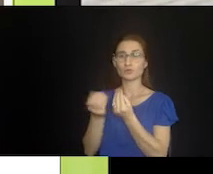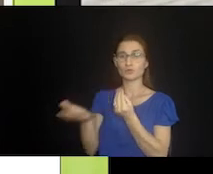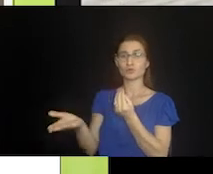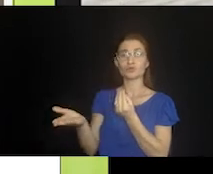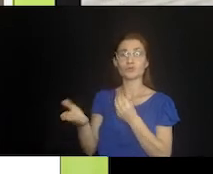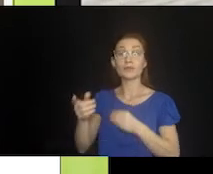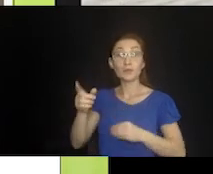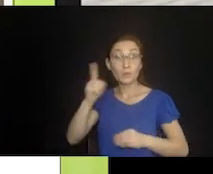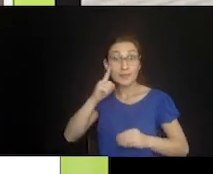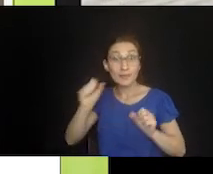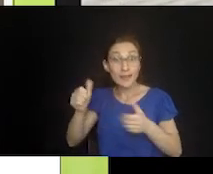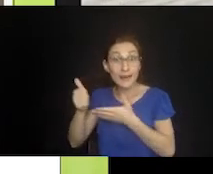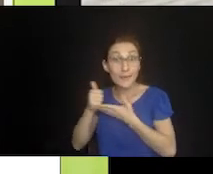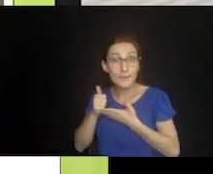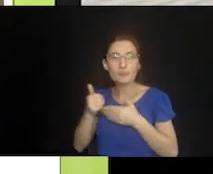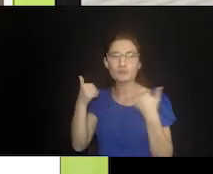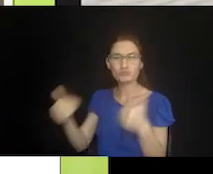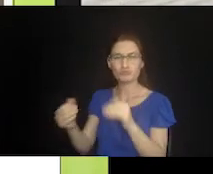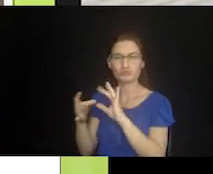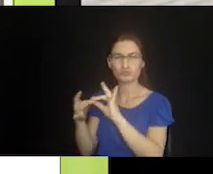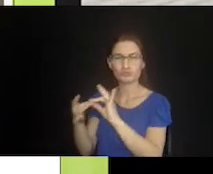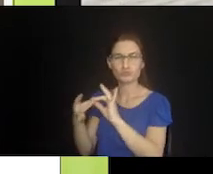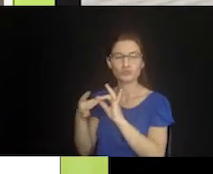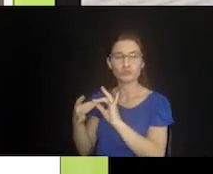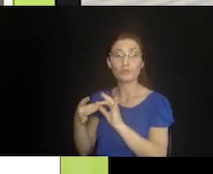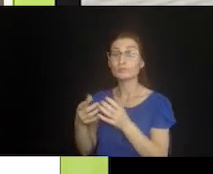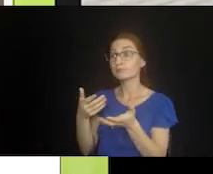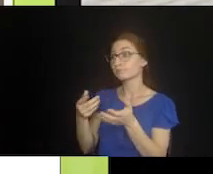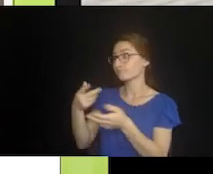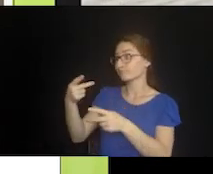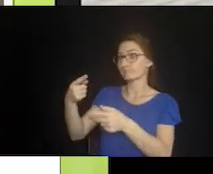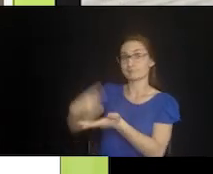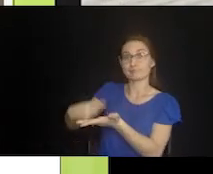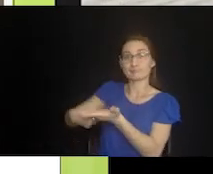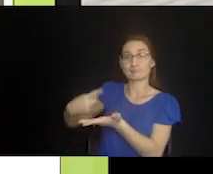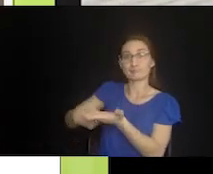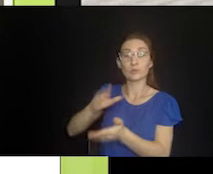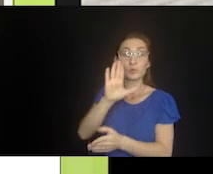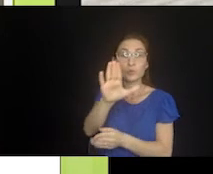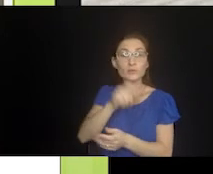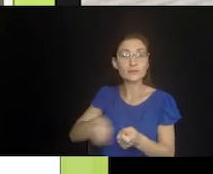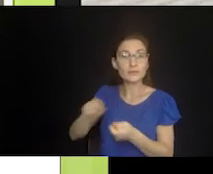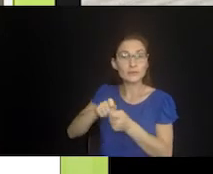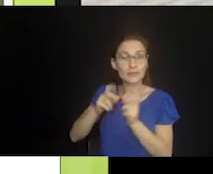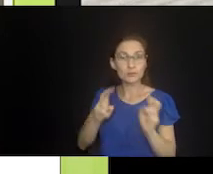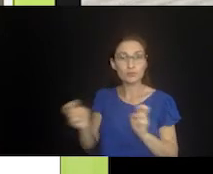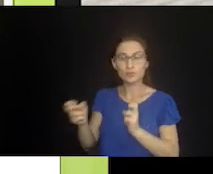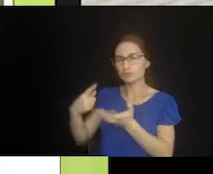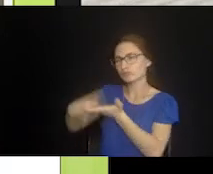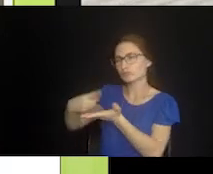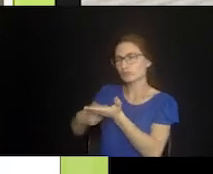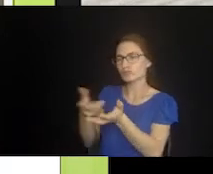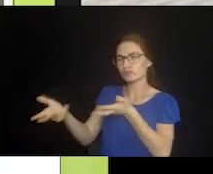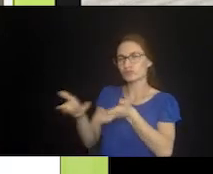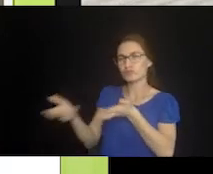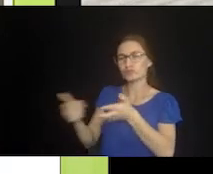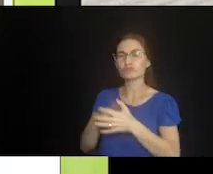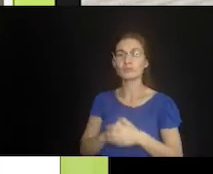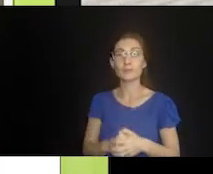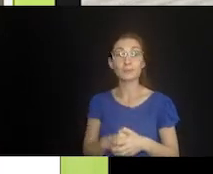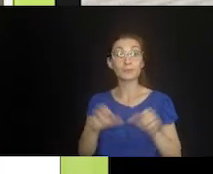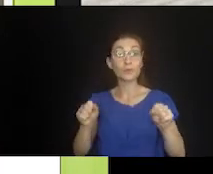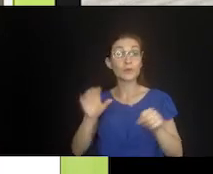whatever organization it is that you think can help you, and talk to them about dealing with your specific